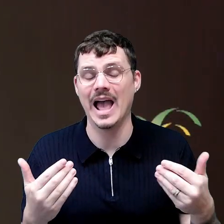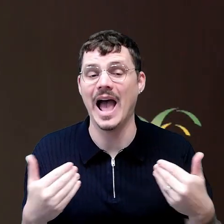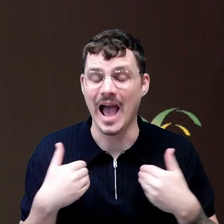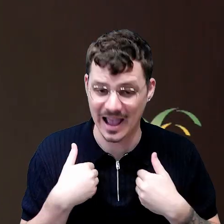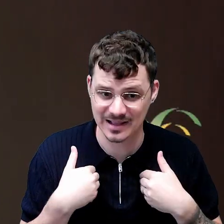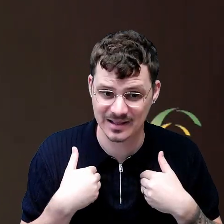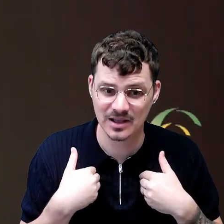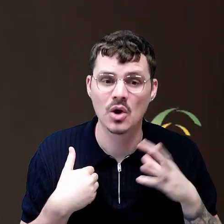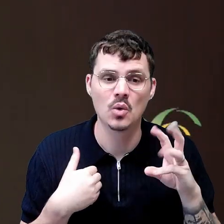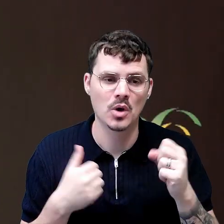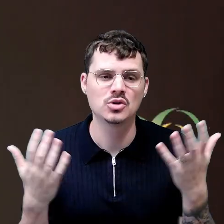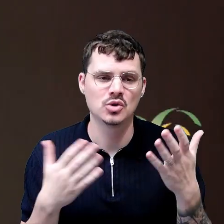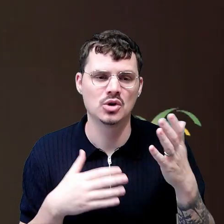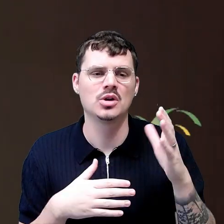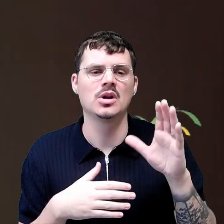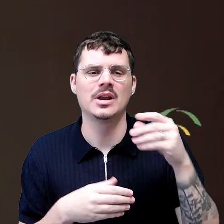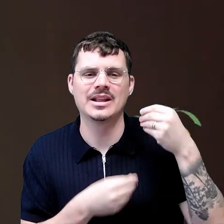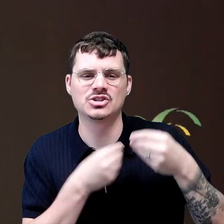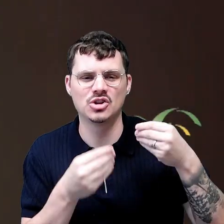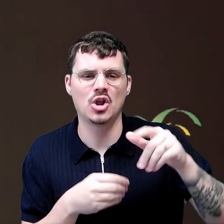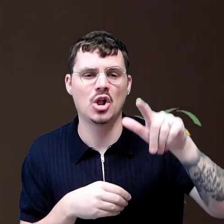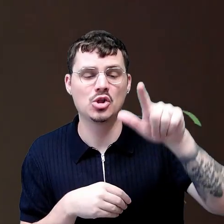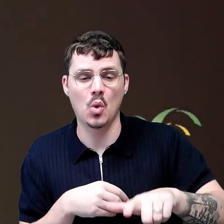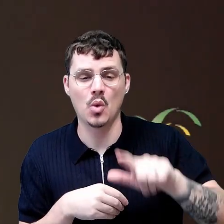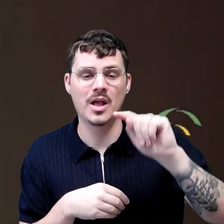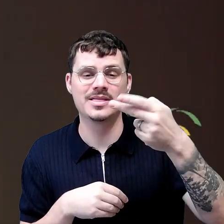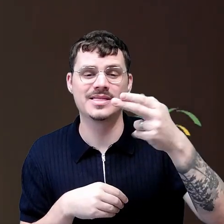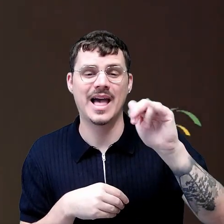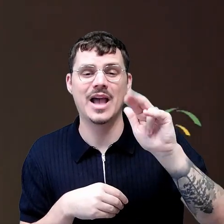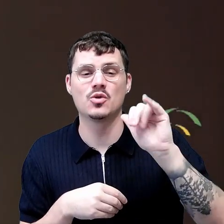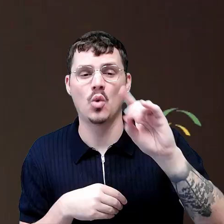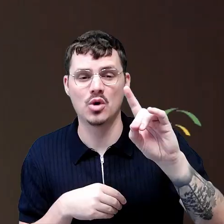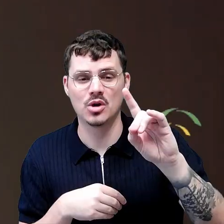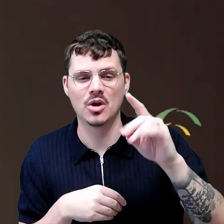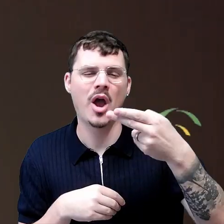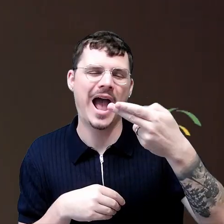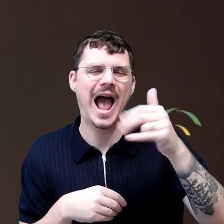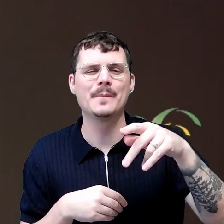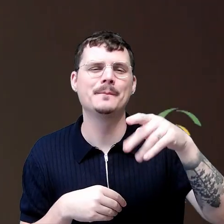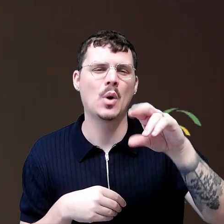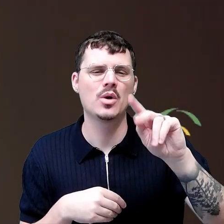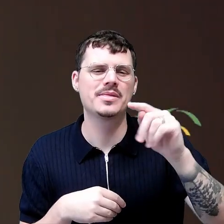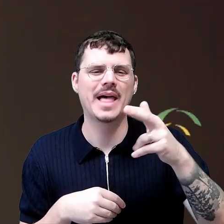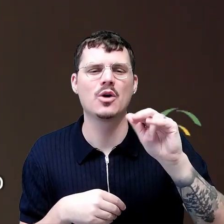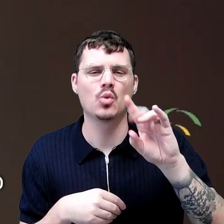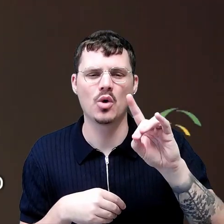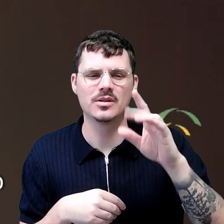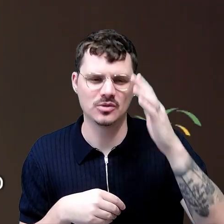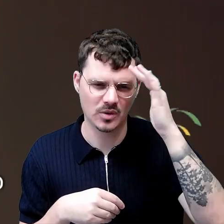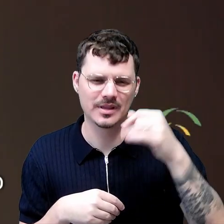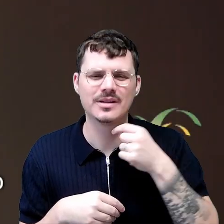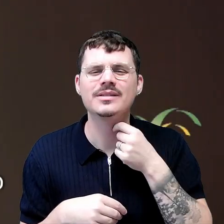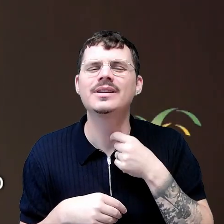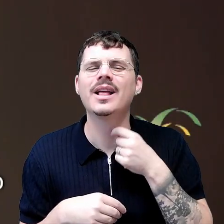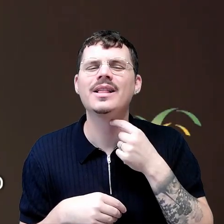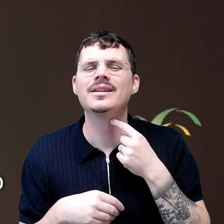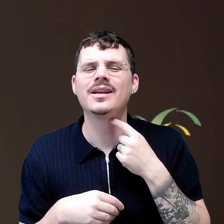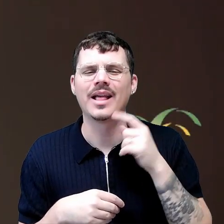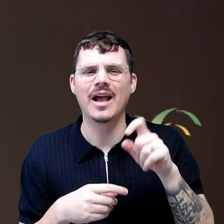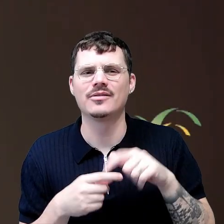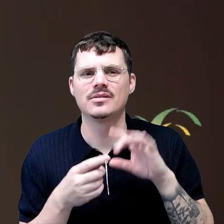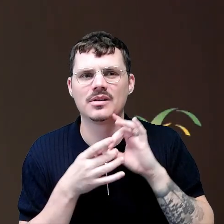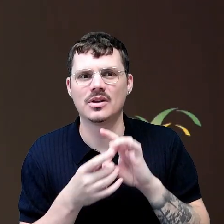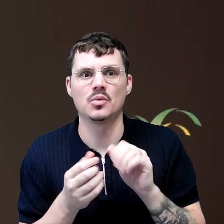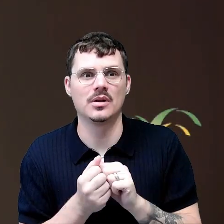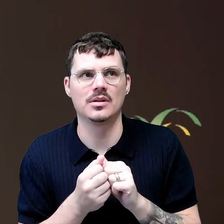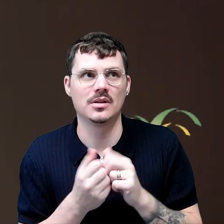had was congenital low thyroid, congenital hypothyroidism. You know, the thyroid, the gland in your neck that has to do